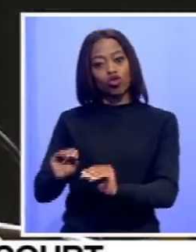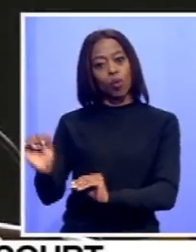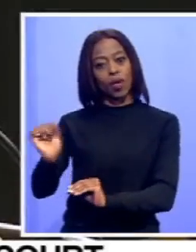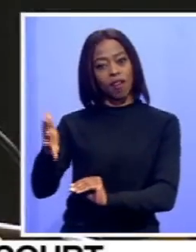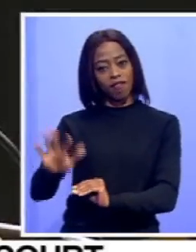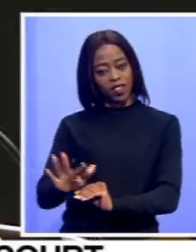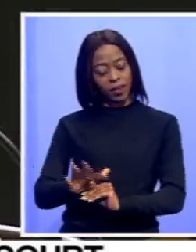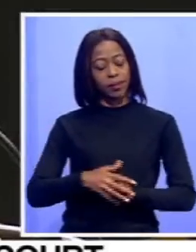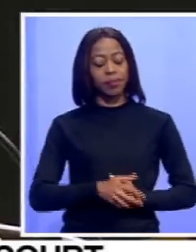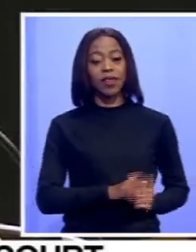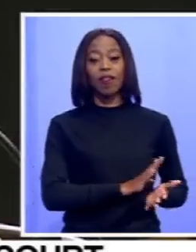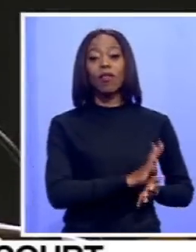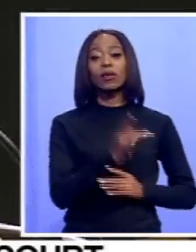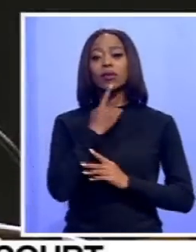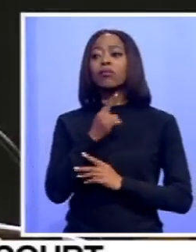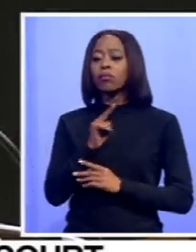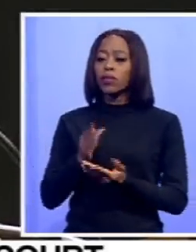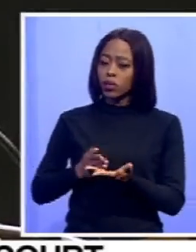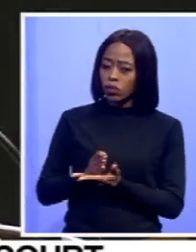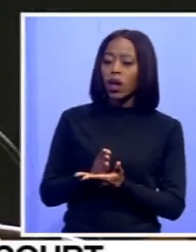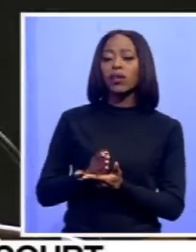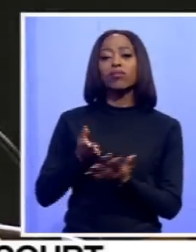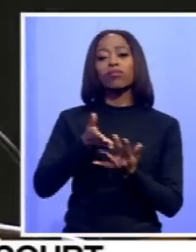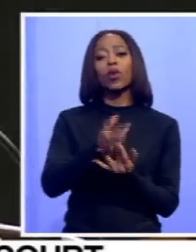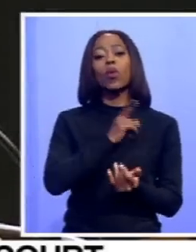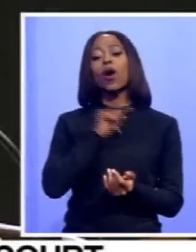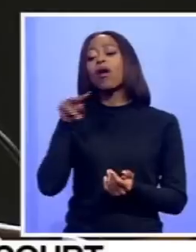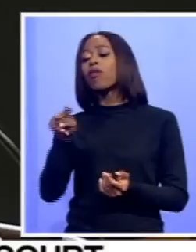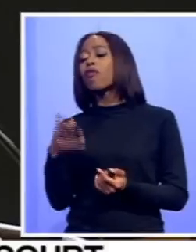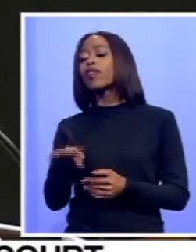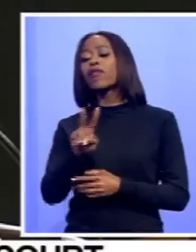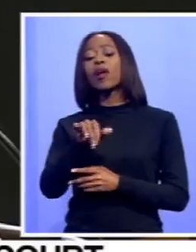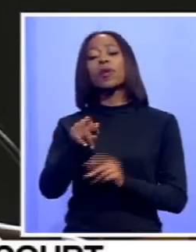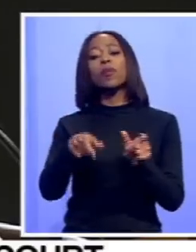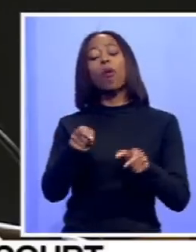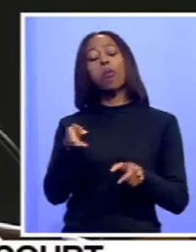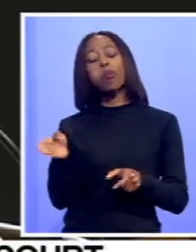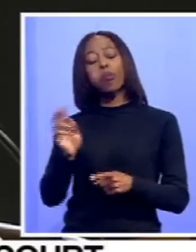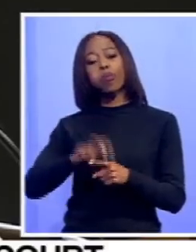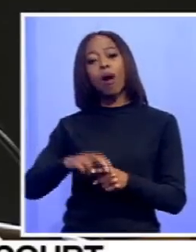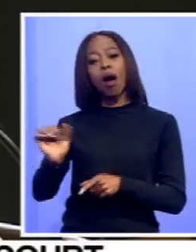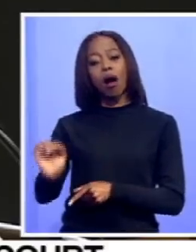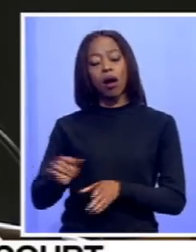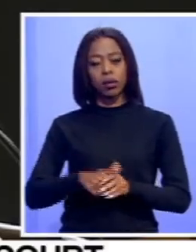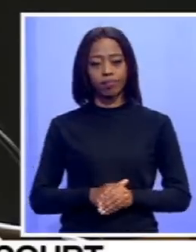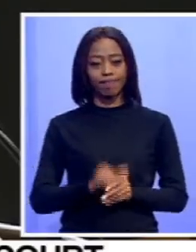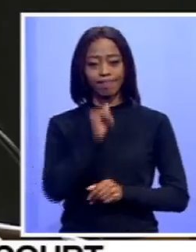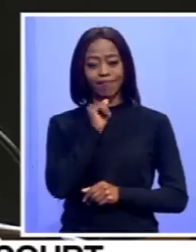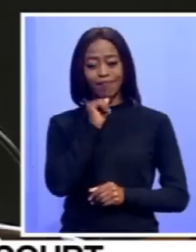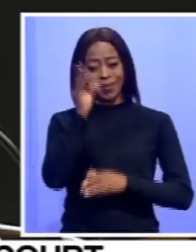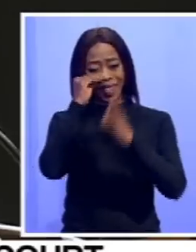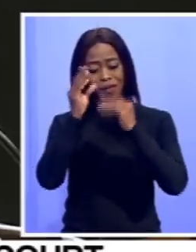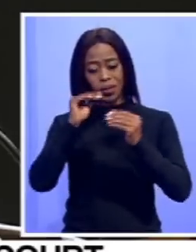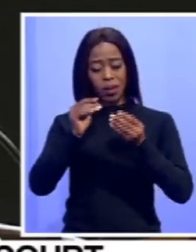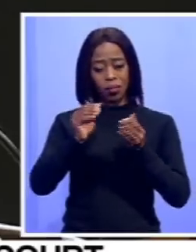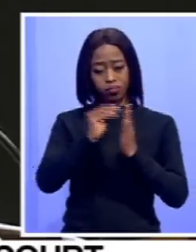Sub 14, according to him, they had the right to enter because he had seen the VIPs in the vehicle. Sub 15, despite the above detailed